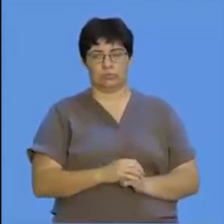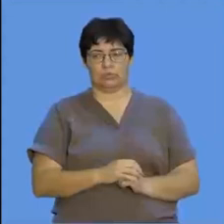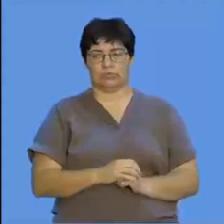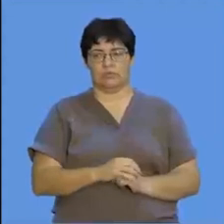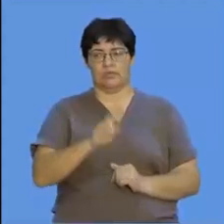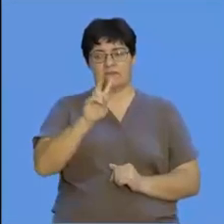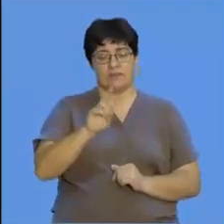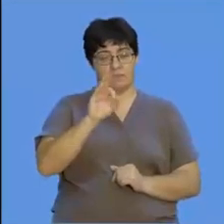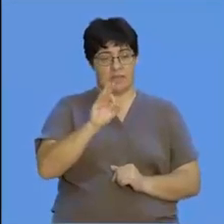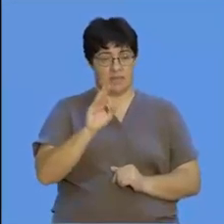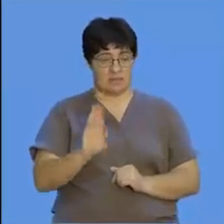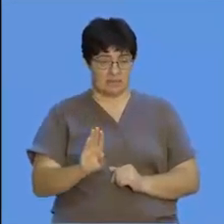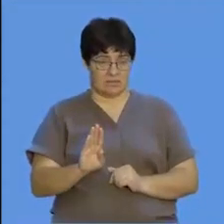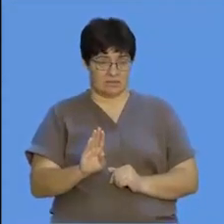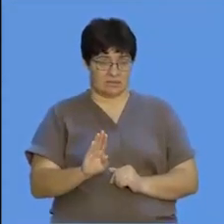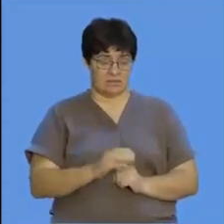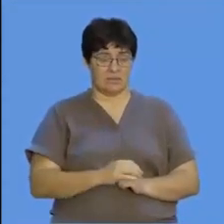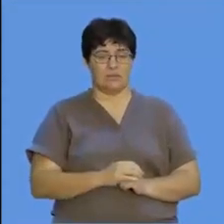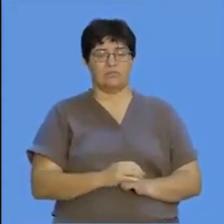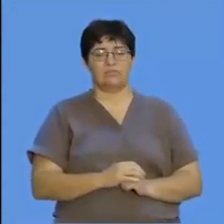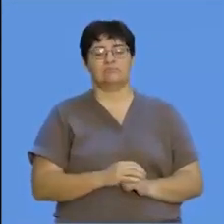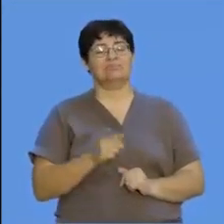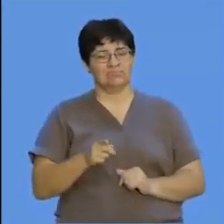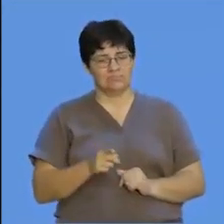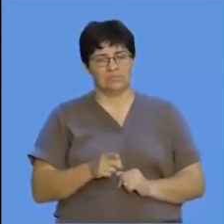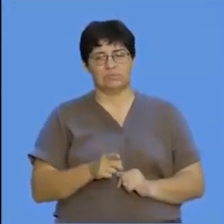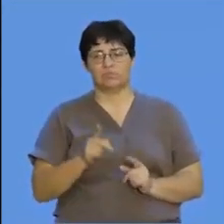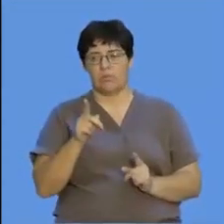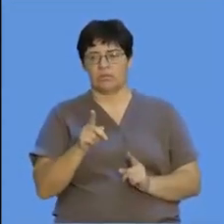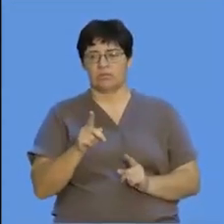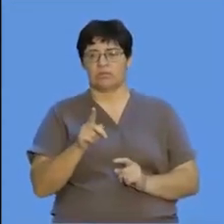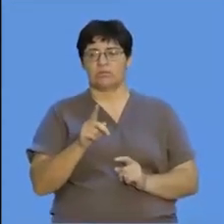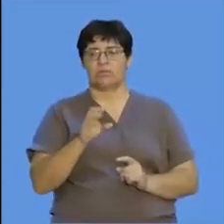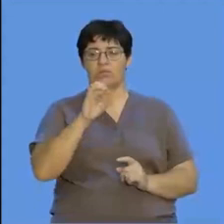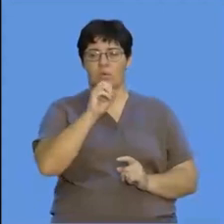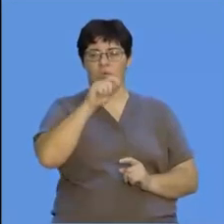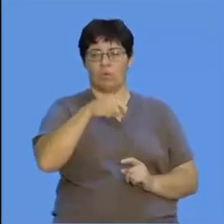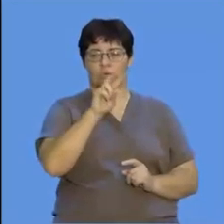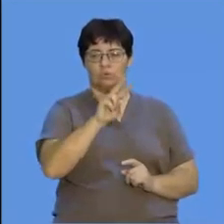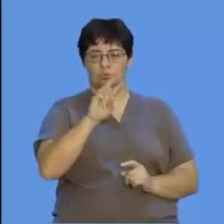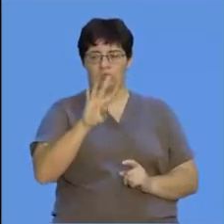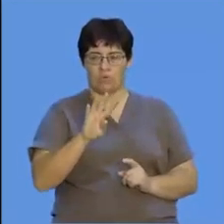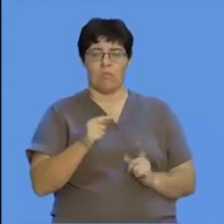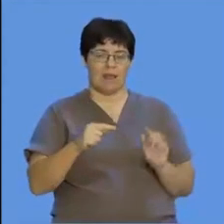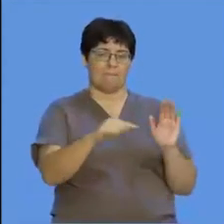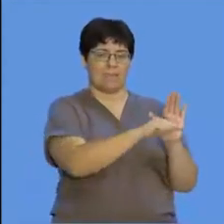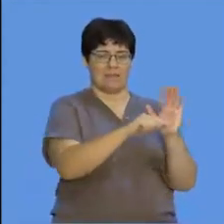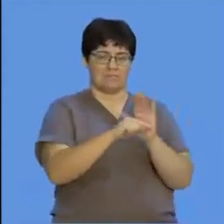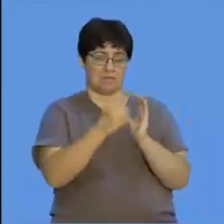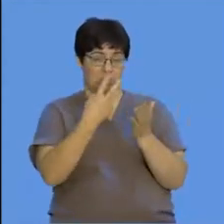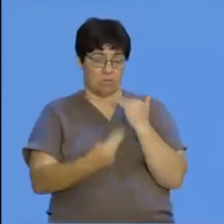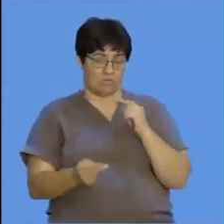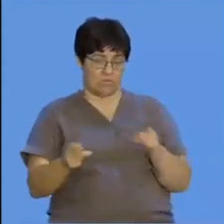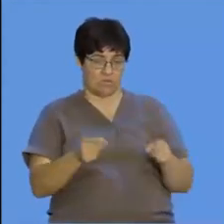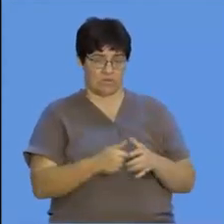which means I need to take the 0.224 over, so I'm going to minus that on both sides. I'm